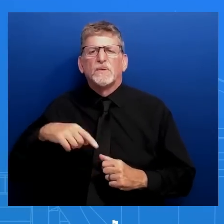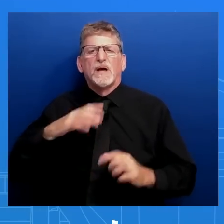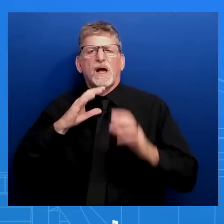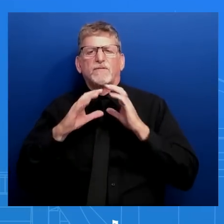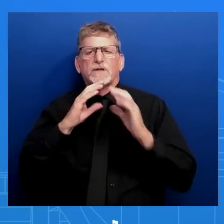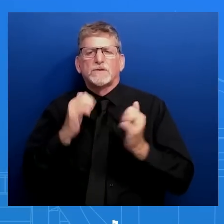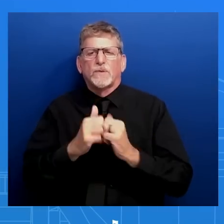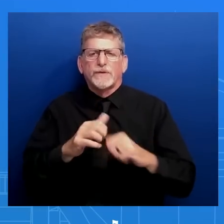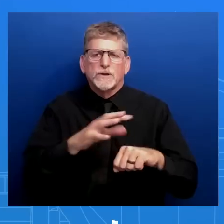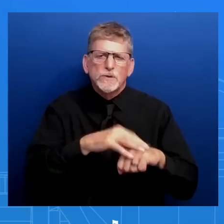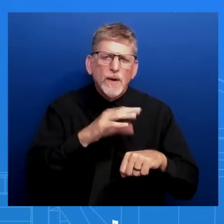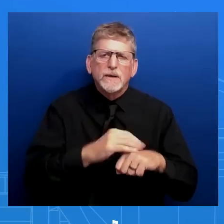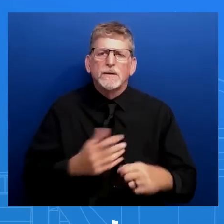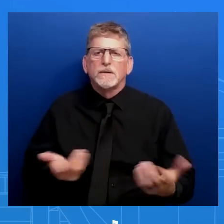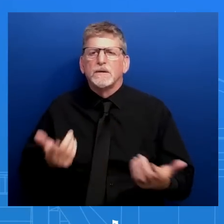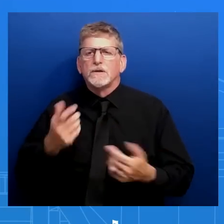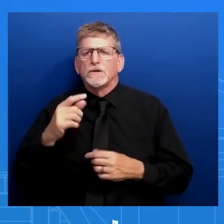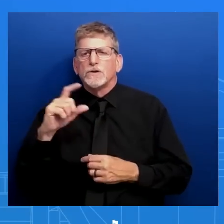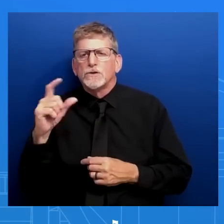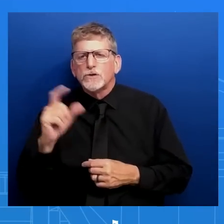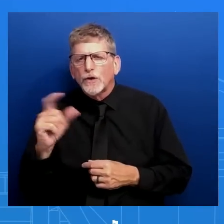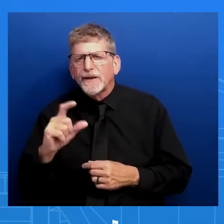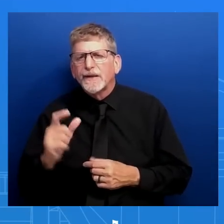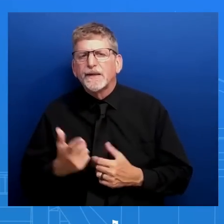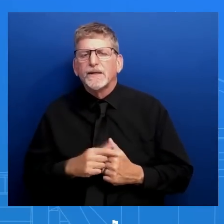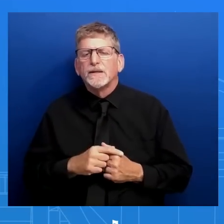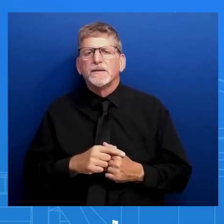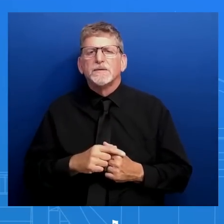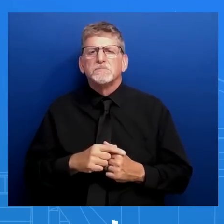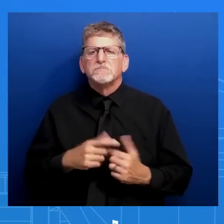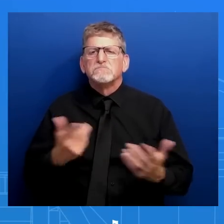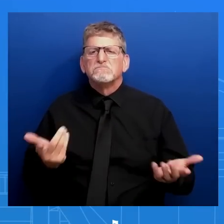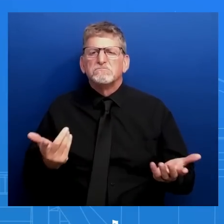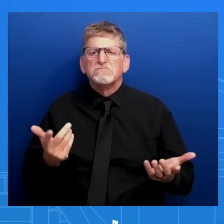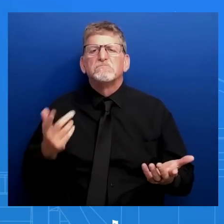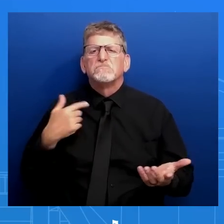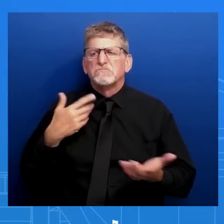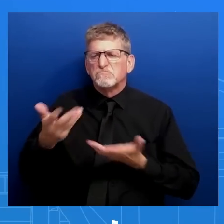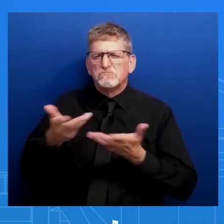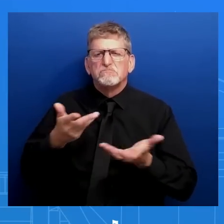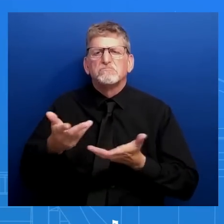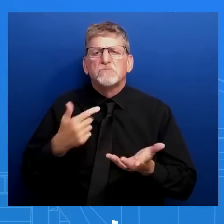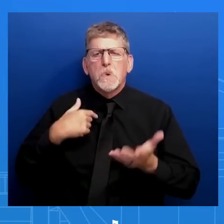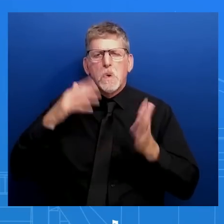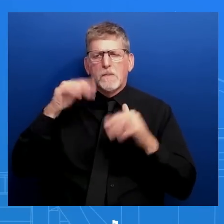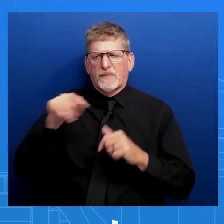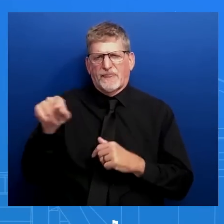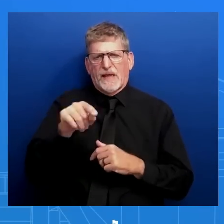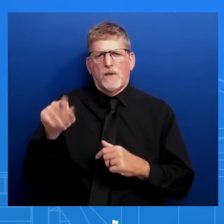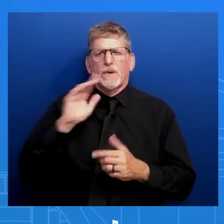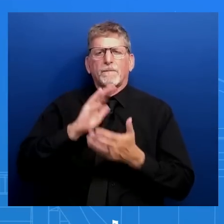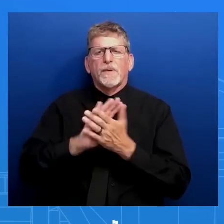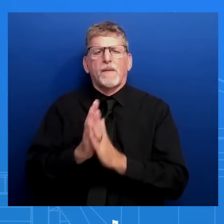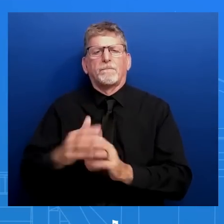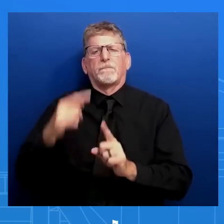that dialogue, and we hope that it'll very soon come to a positive conclusion. On your first question,